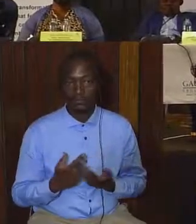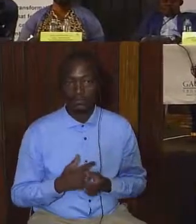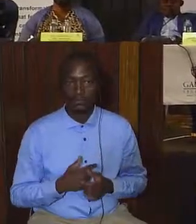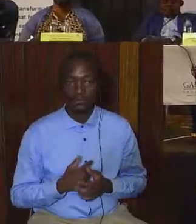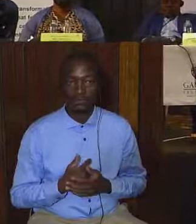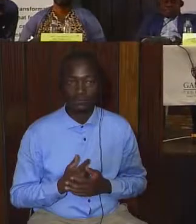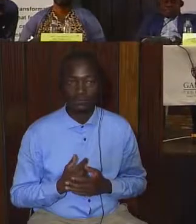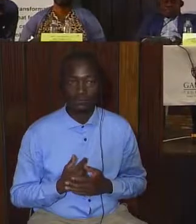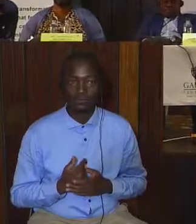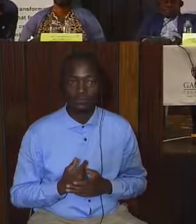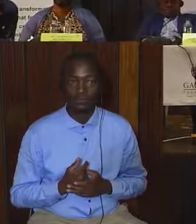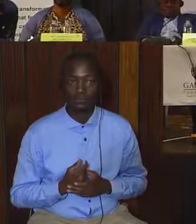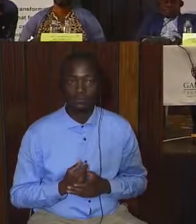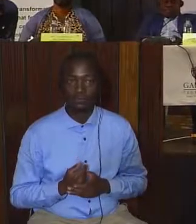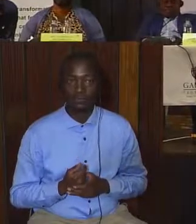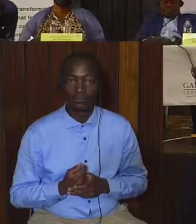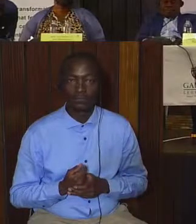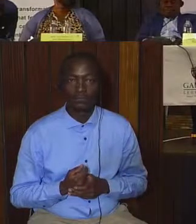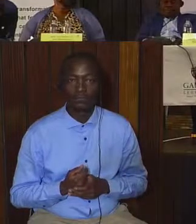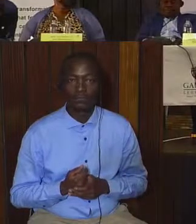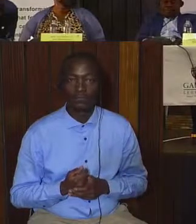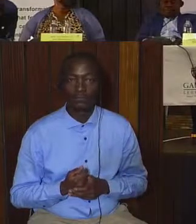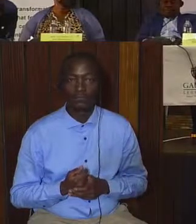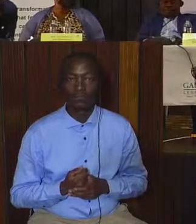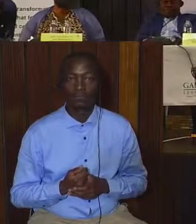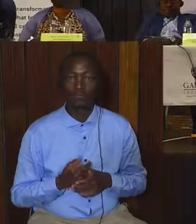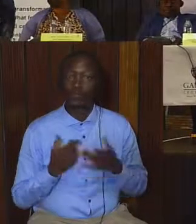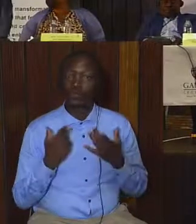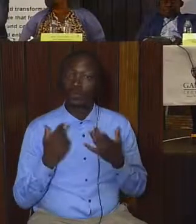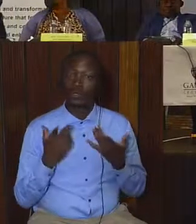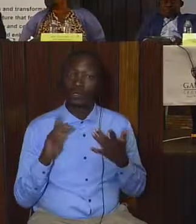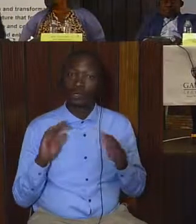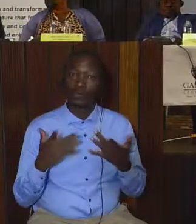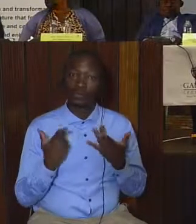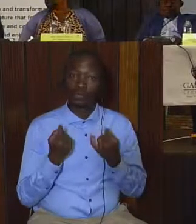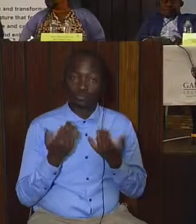So, Mr. Mbisa, how are we going to do it?